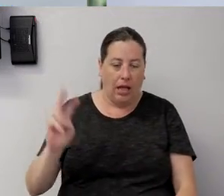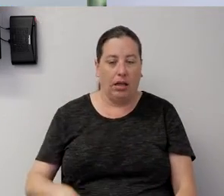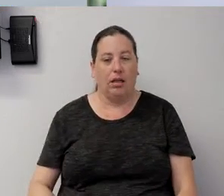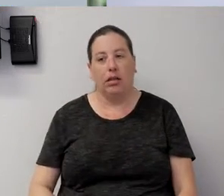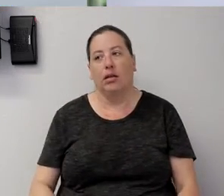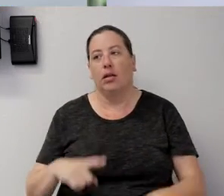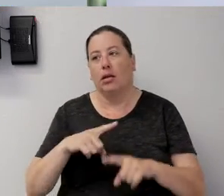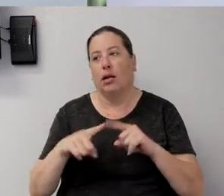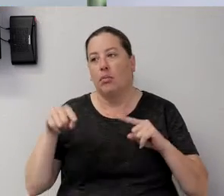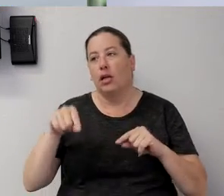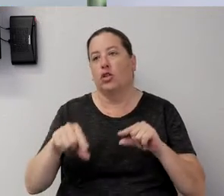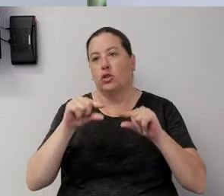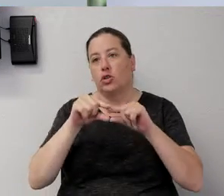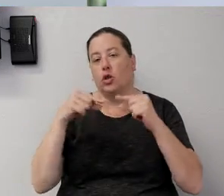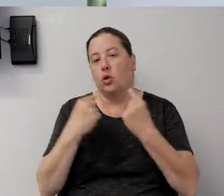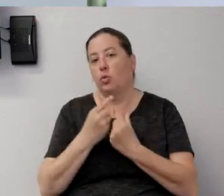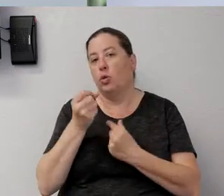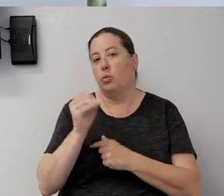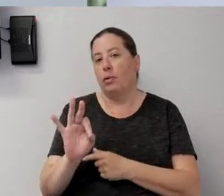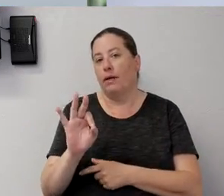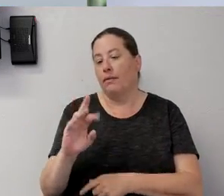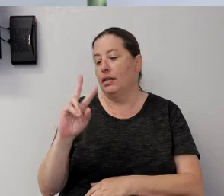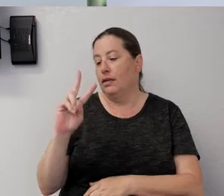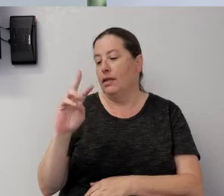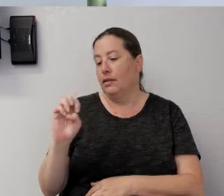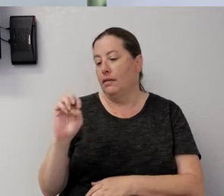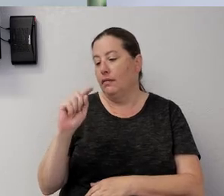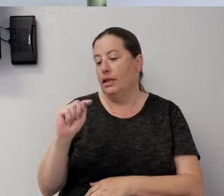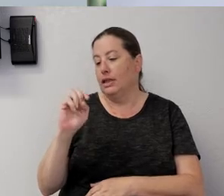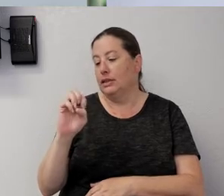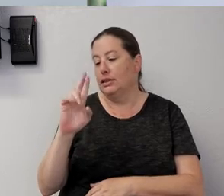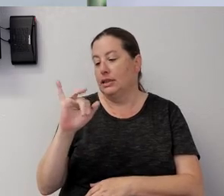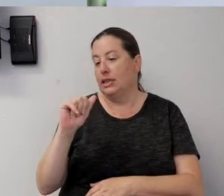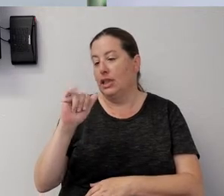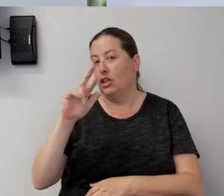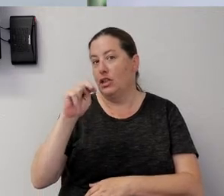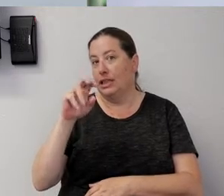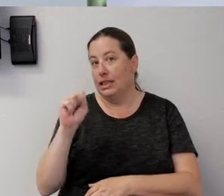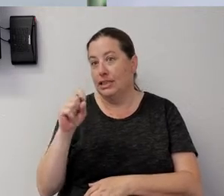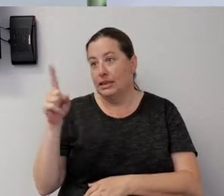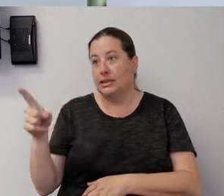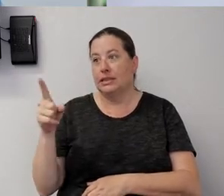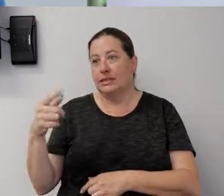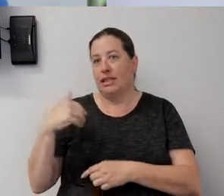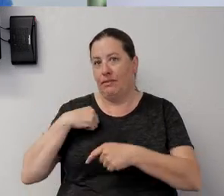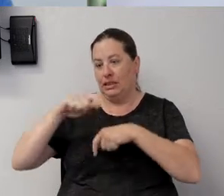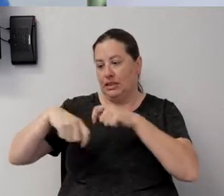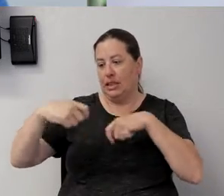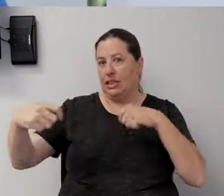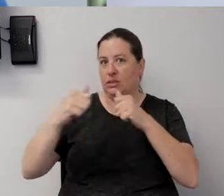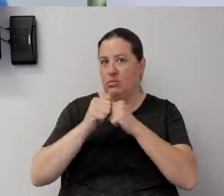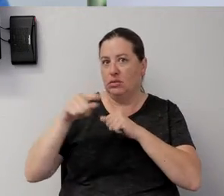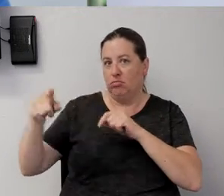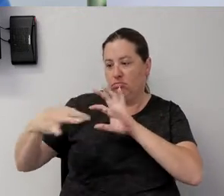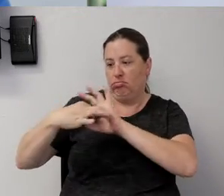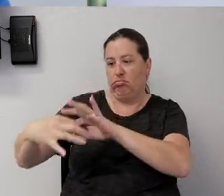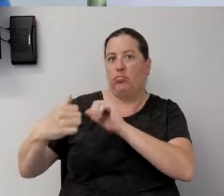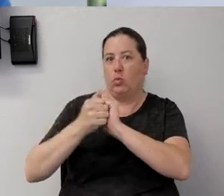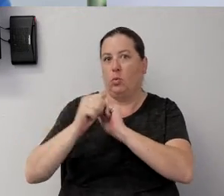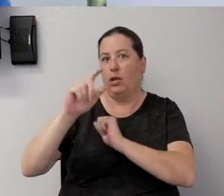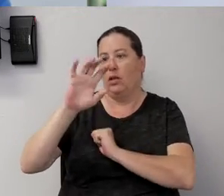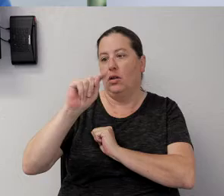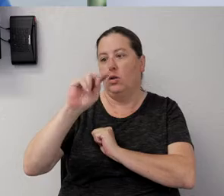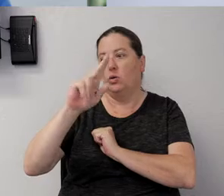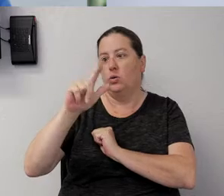of veterinarians that have ties to Tulare County. I think they used to work in Tulare County at one time,